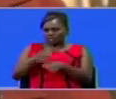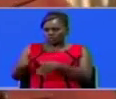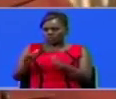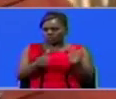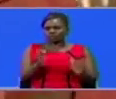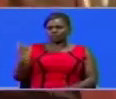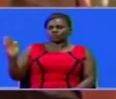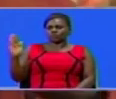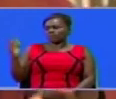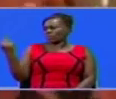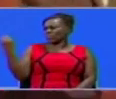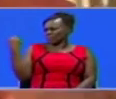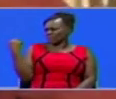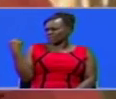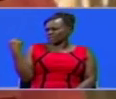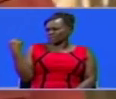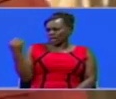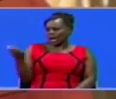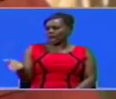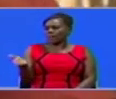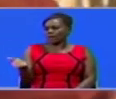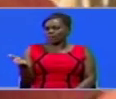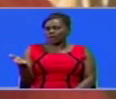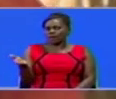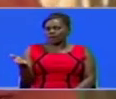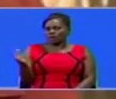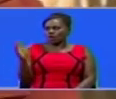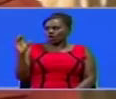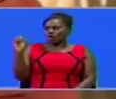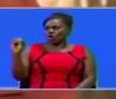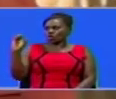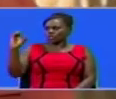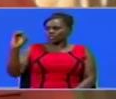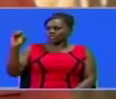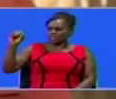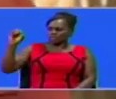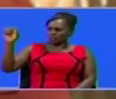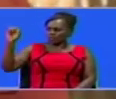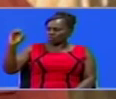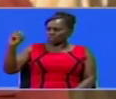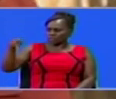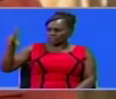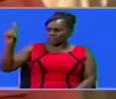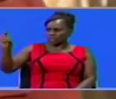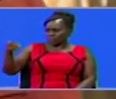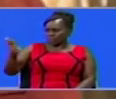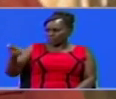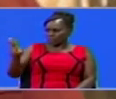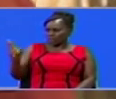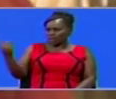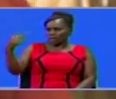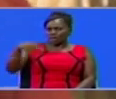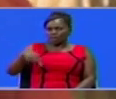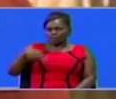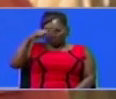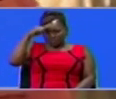security yao. Hata juzi tu hapa hivi OSPD anapigwa risasi na ni mfanyikazi wa serikali, amekuja hapa kwa